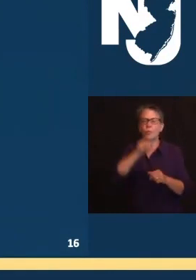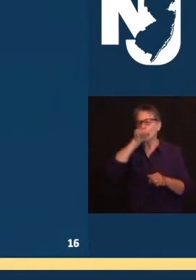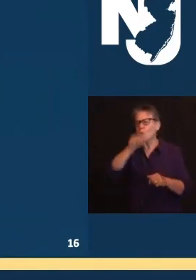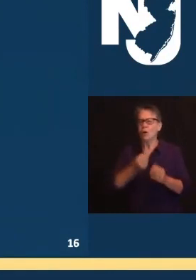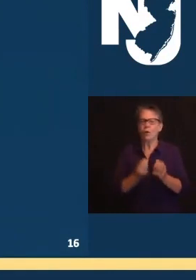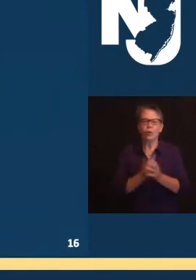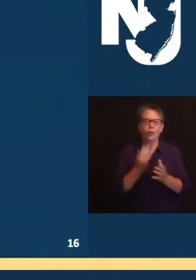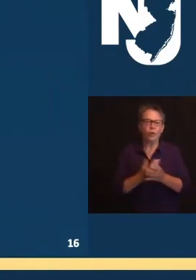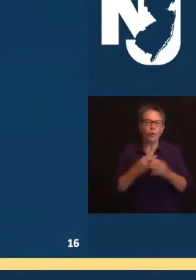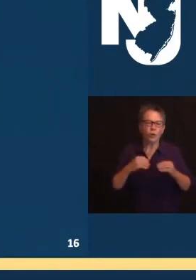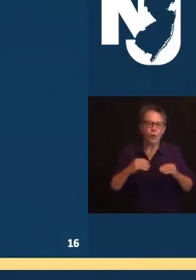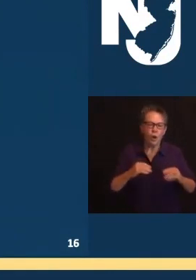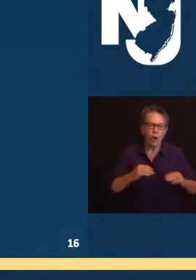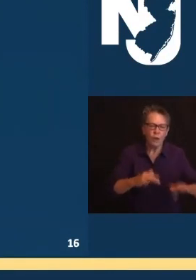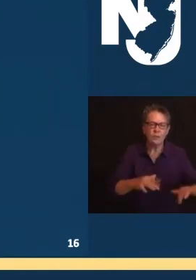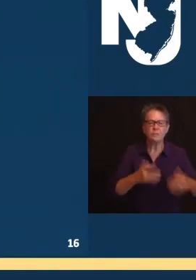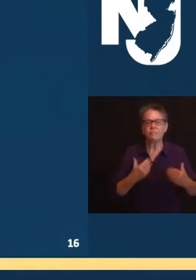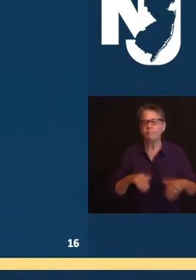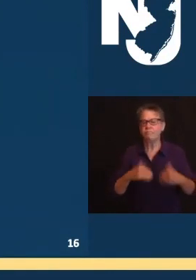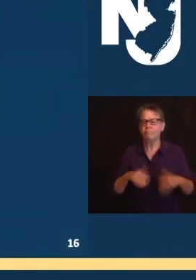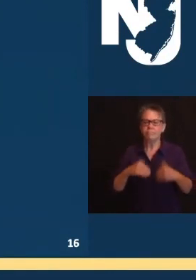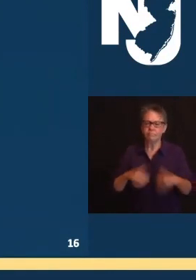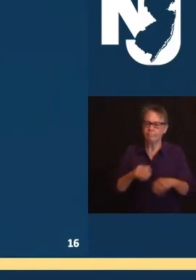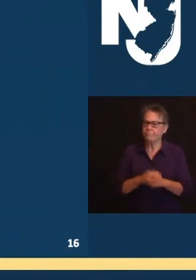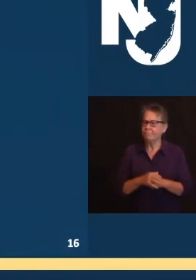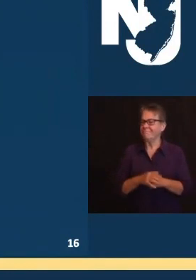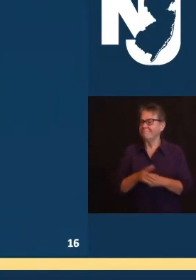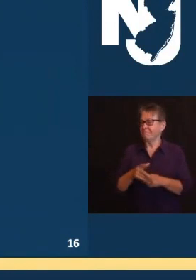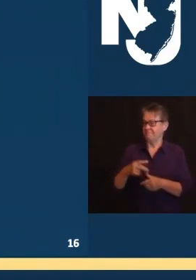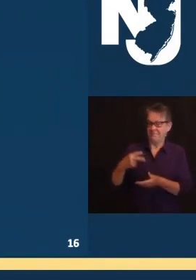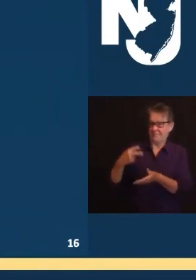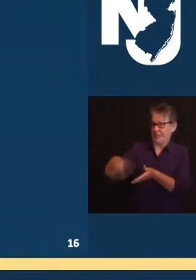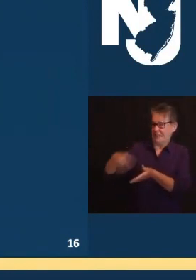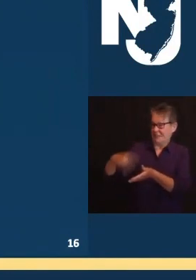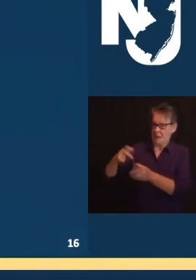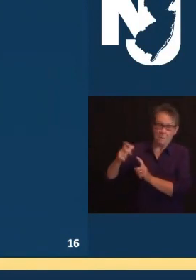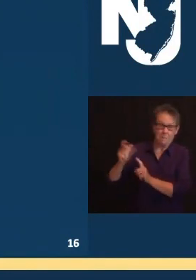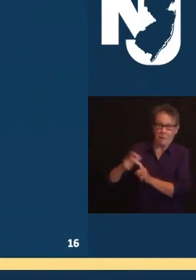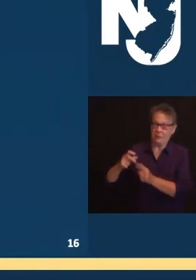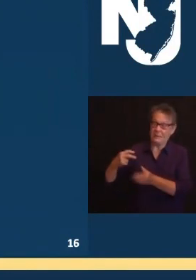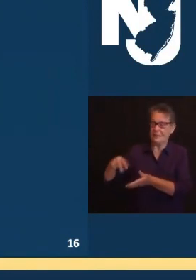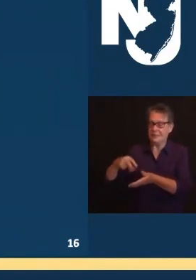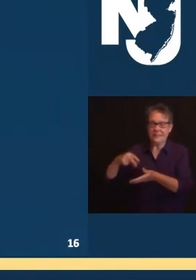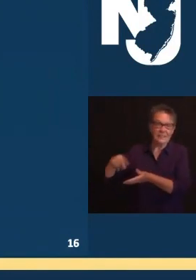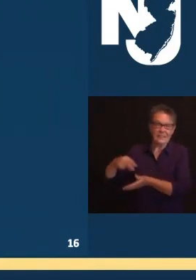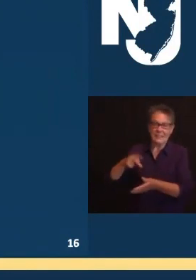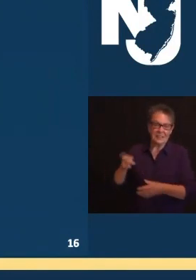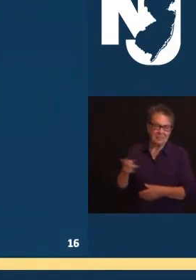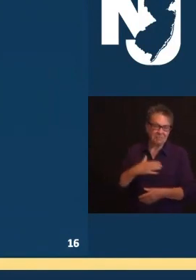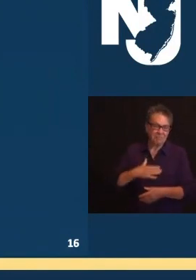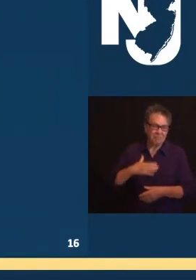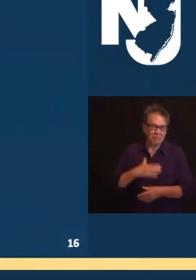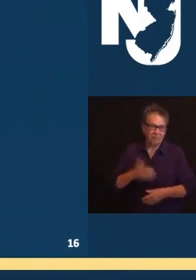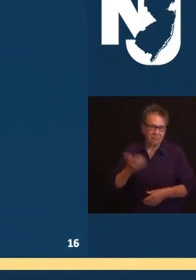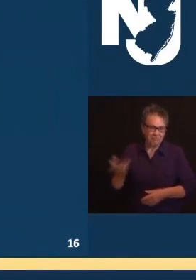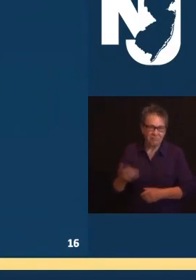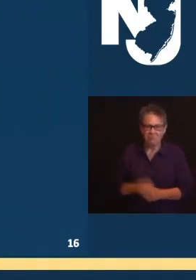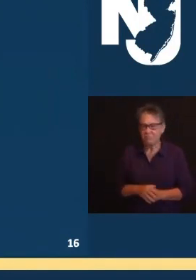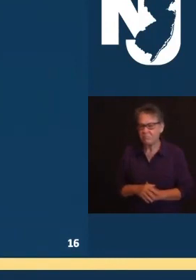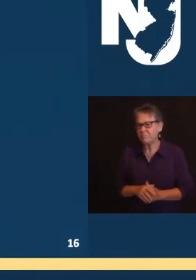behind her husband of 29 years, Mirik, and her children, her son Carlo and daughter Cecile, with whom I had the great honor of